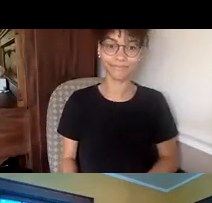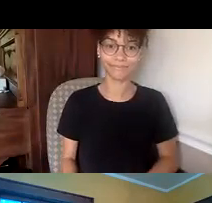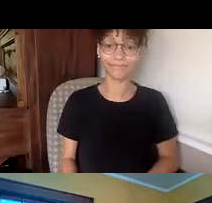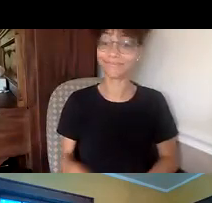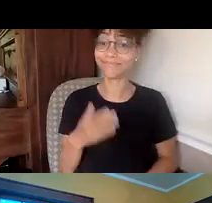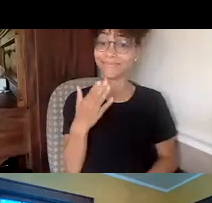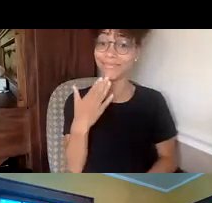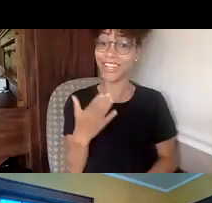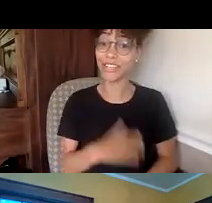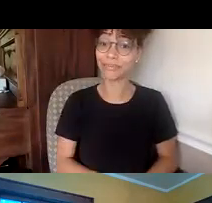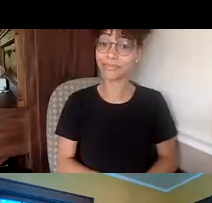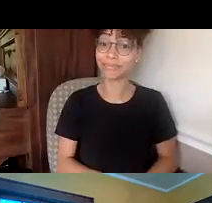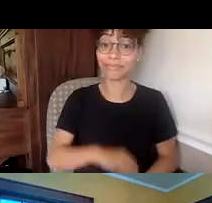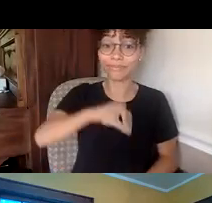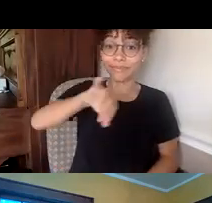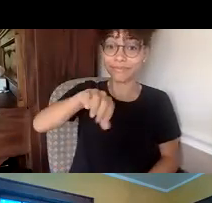Thank you. Jeison?